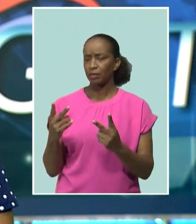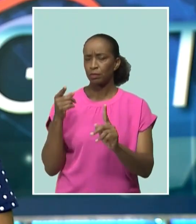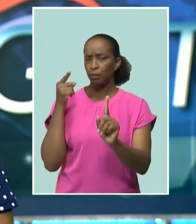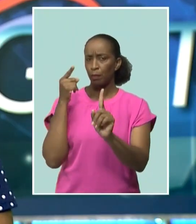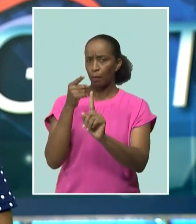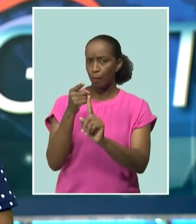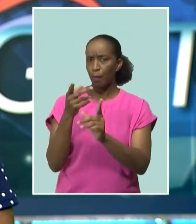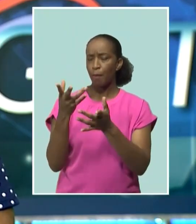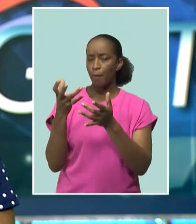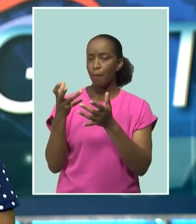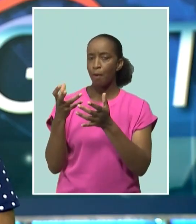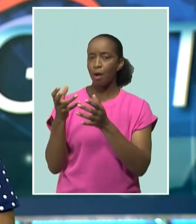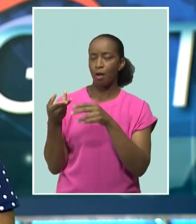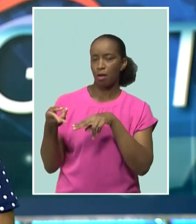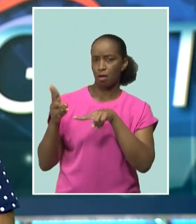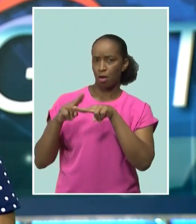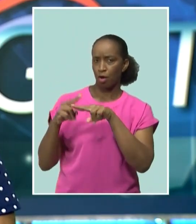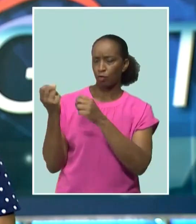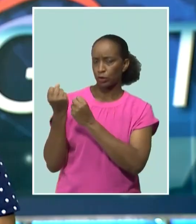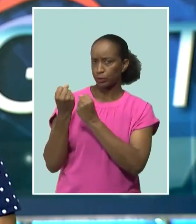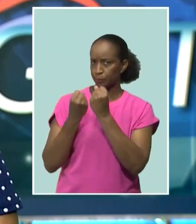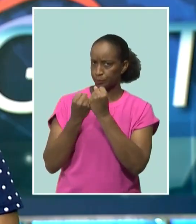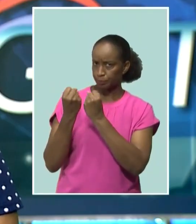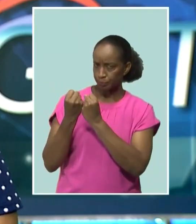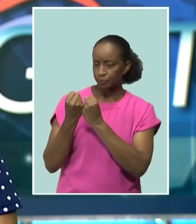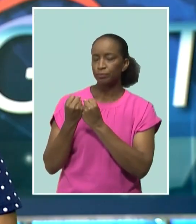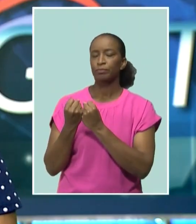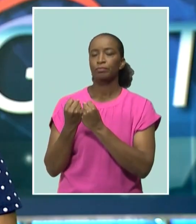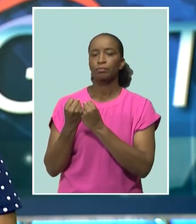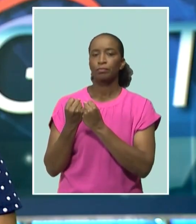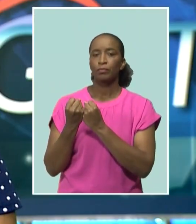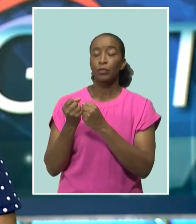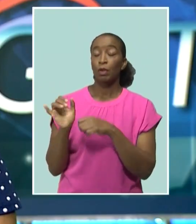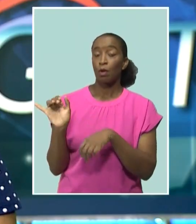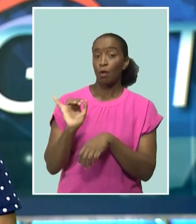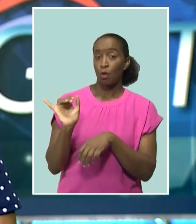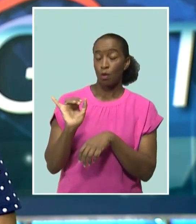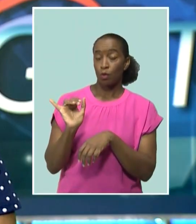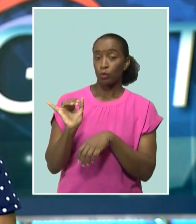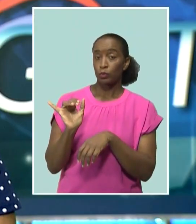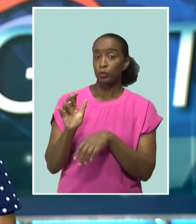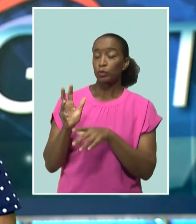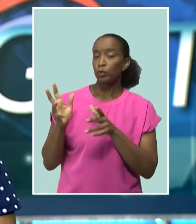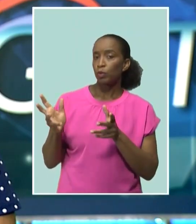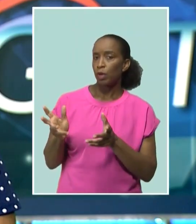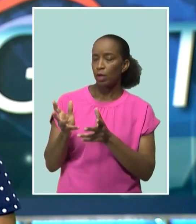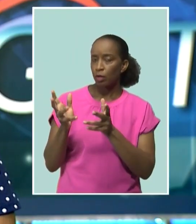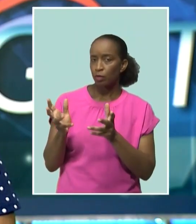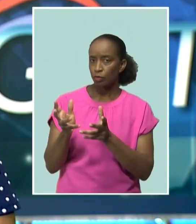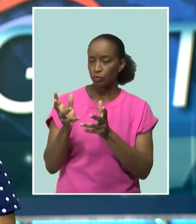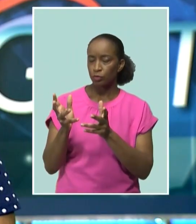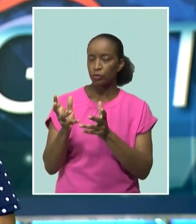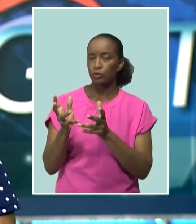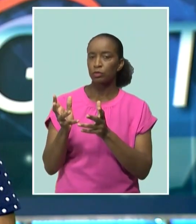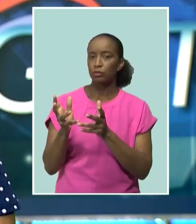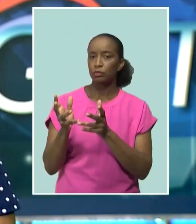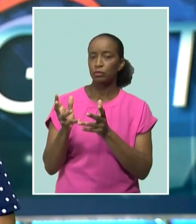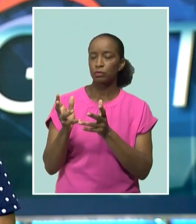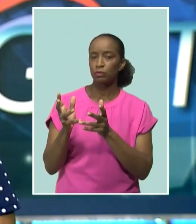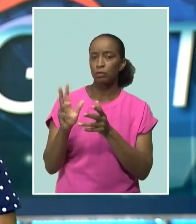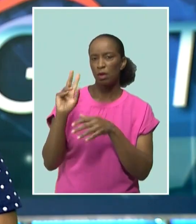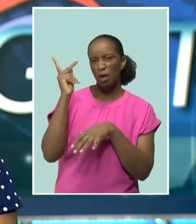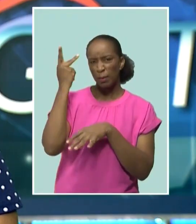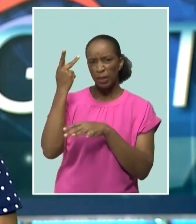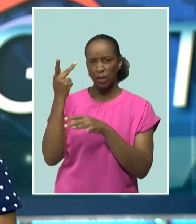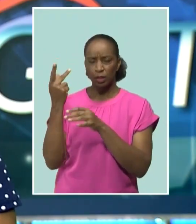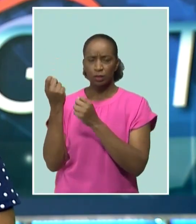and communication between the two political parties, as well as to boost and consolidate the political foundation for bilateral